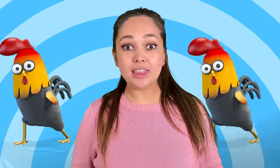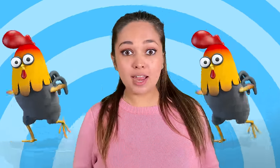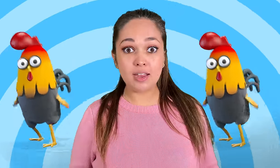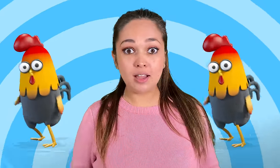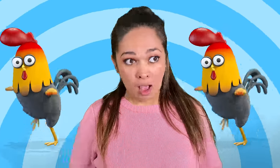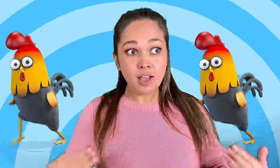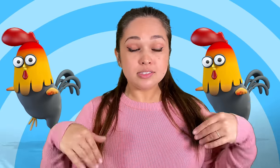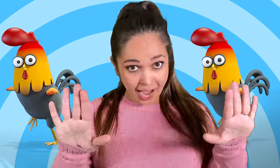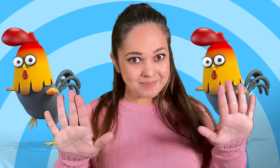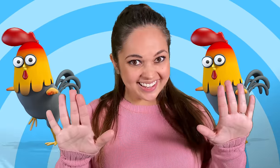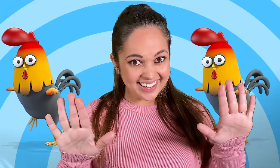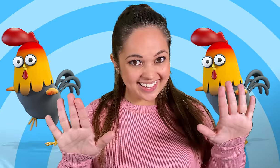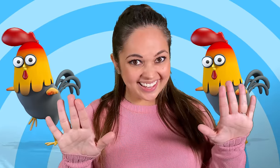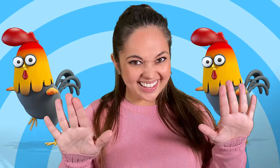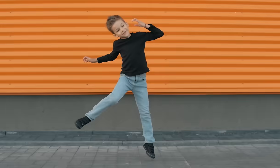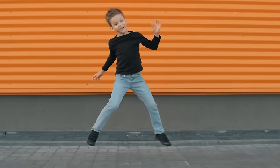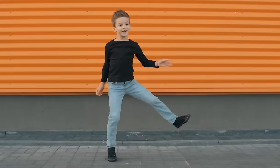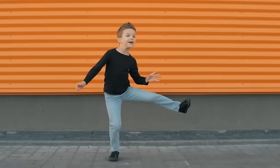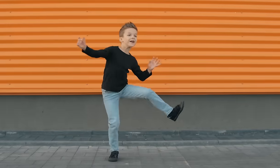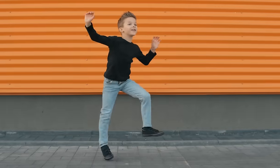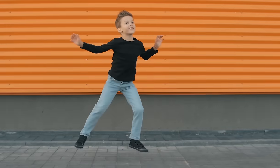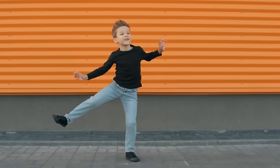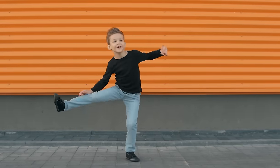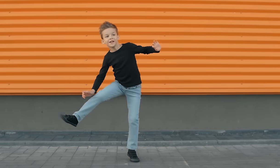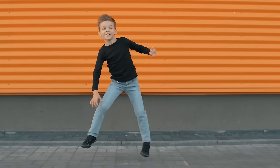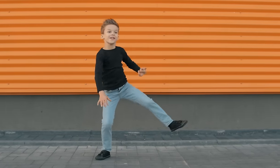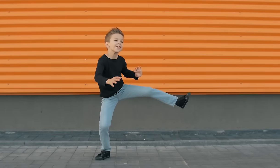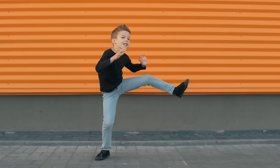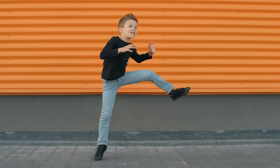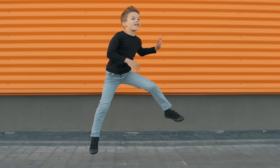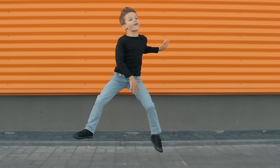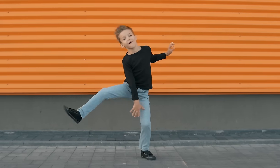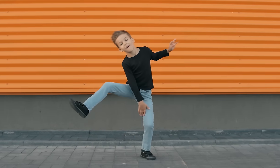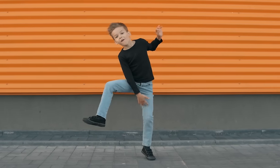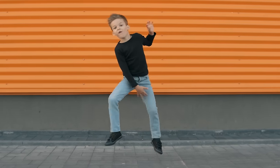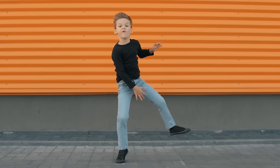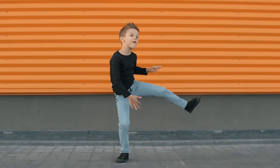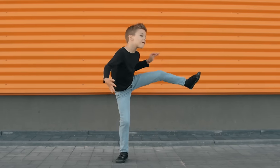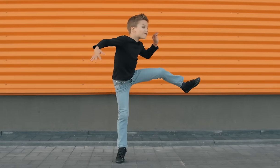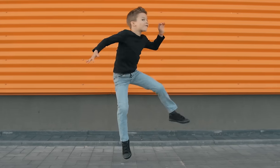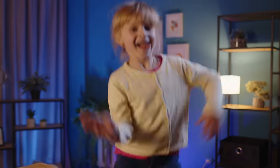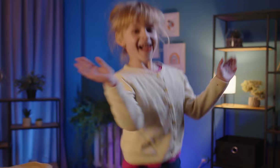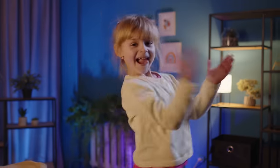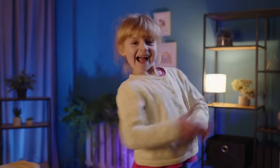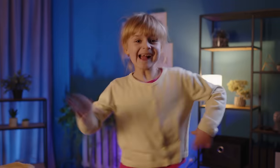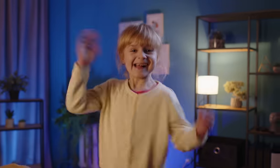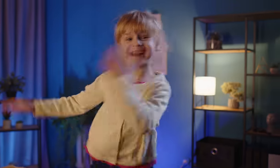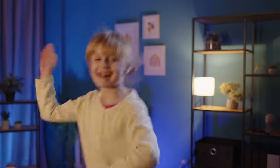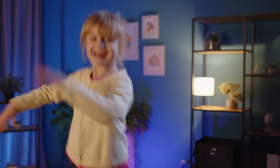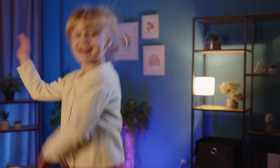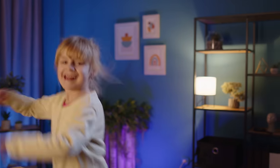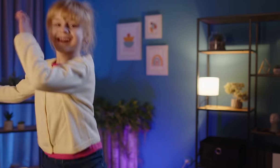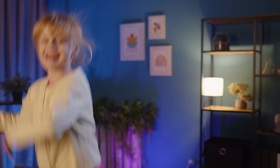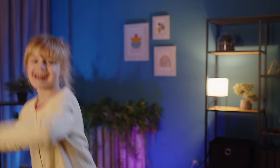only then, stop. Move your body to the music. When you hear it, you can do it. Move your